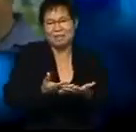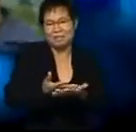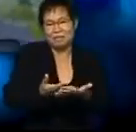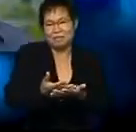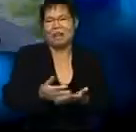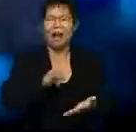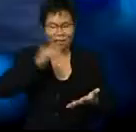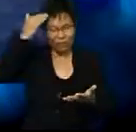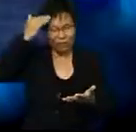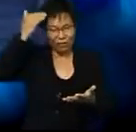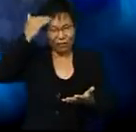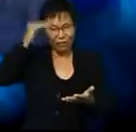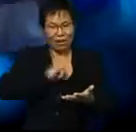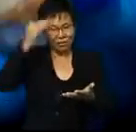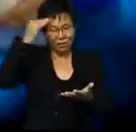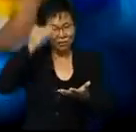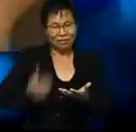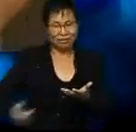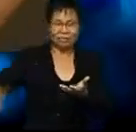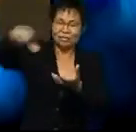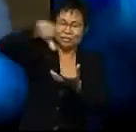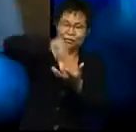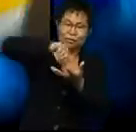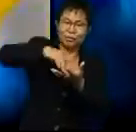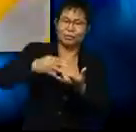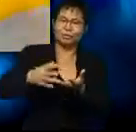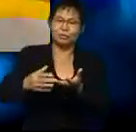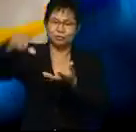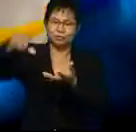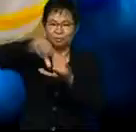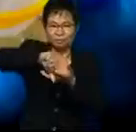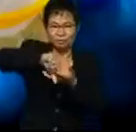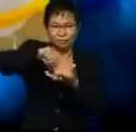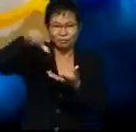I know. Let me try. Receive the sand from the sugar solution.